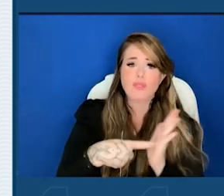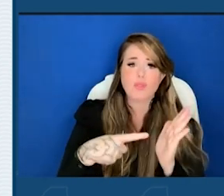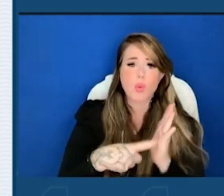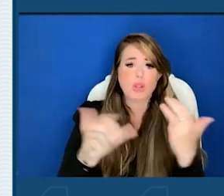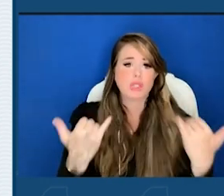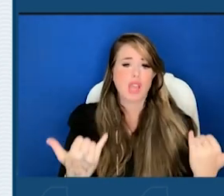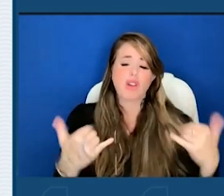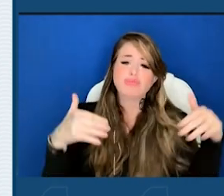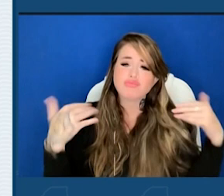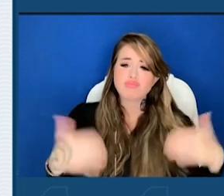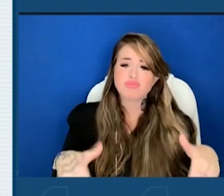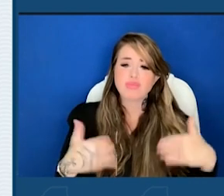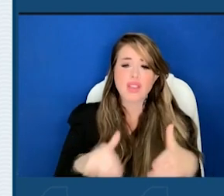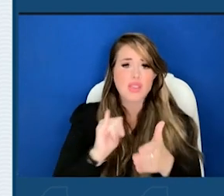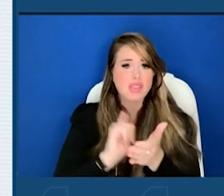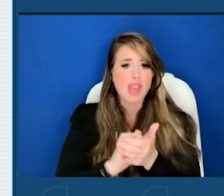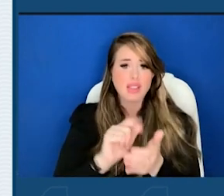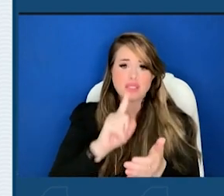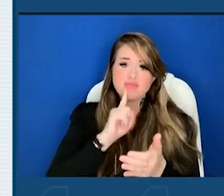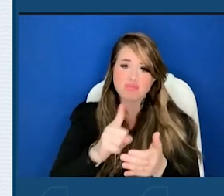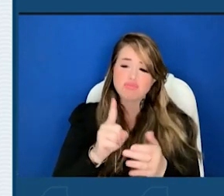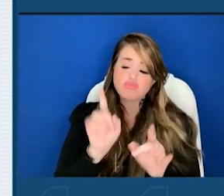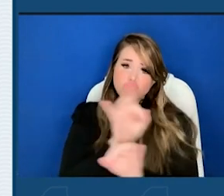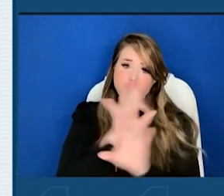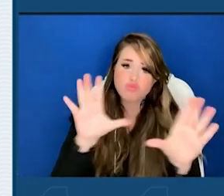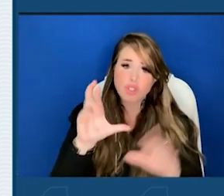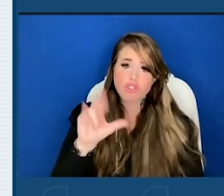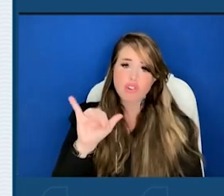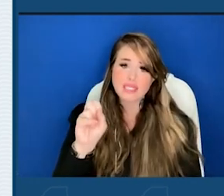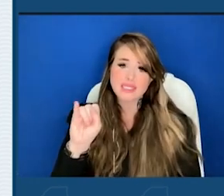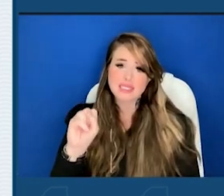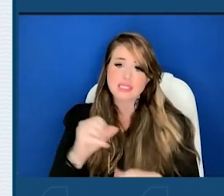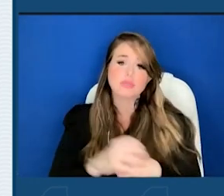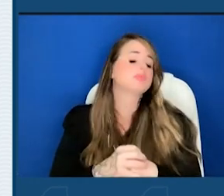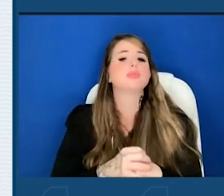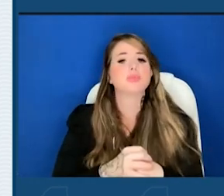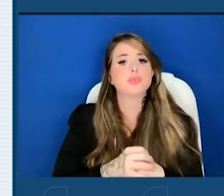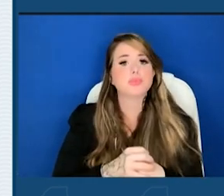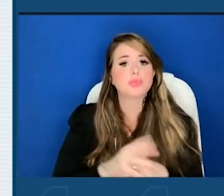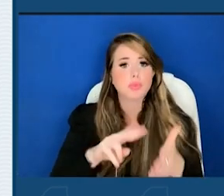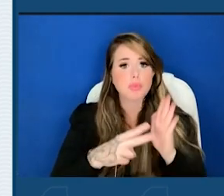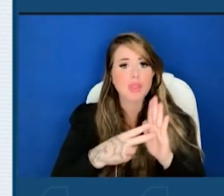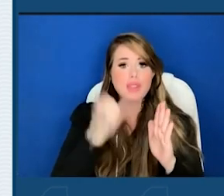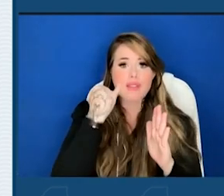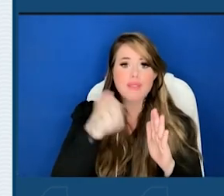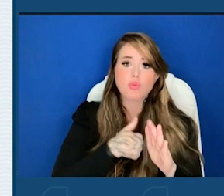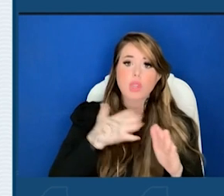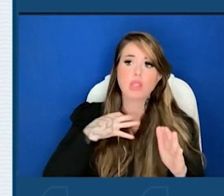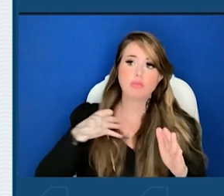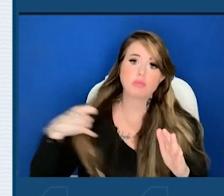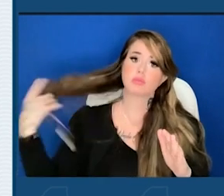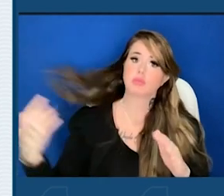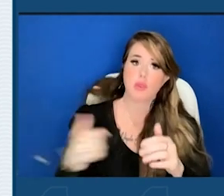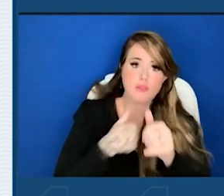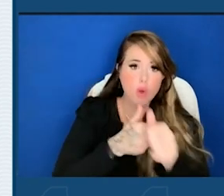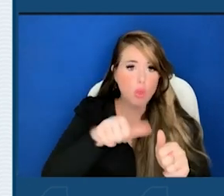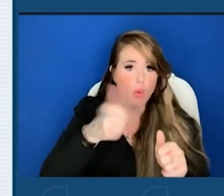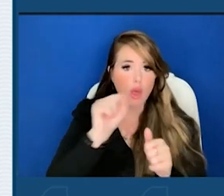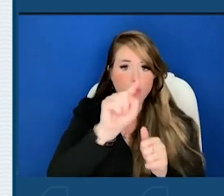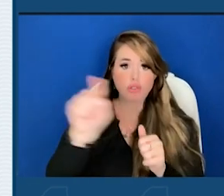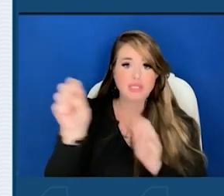is a crisis. So if we had kept pace with other states, other